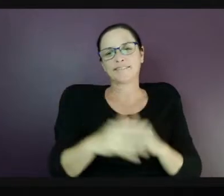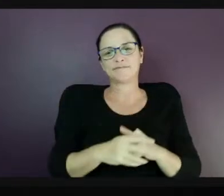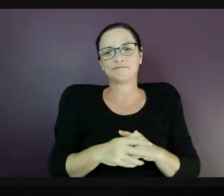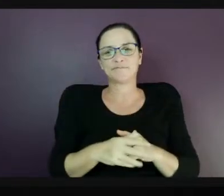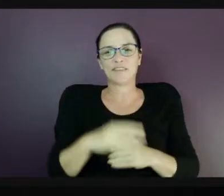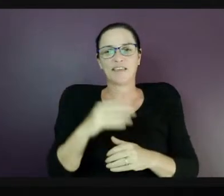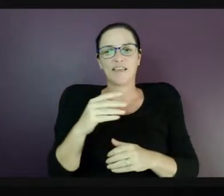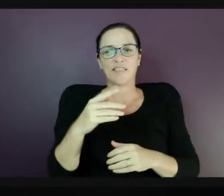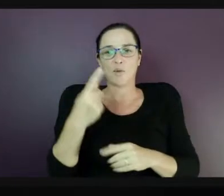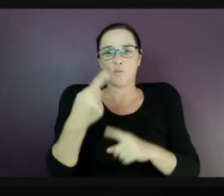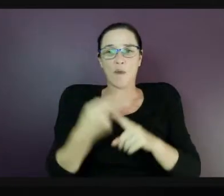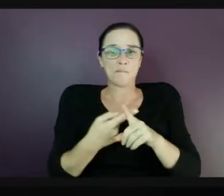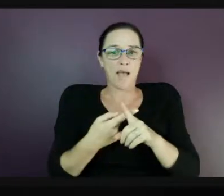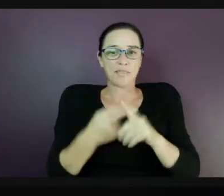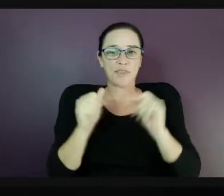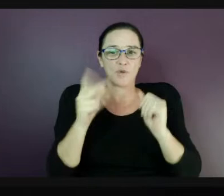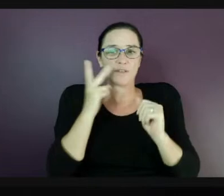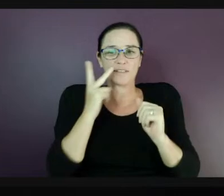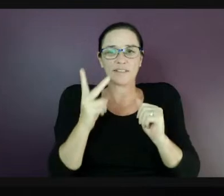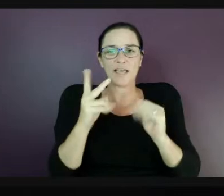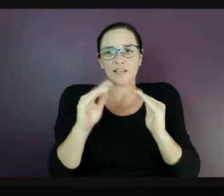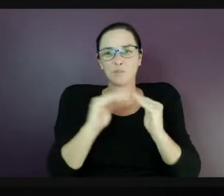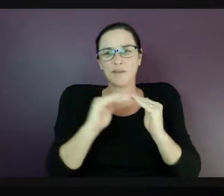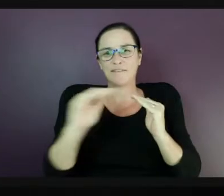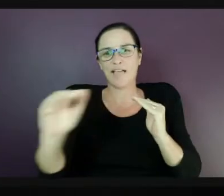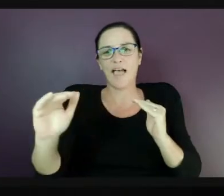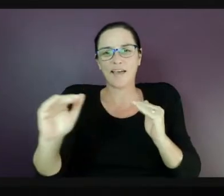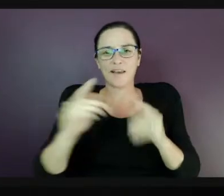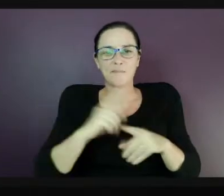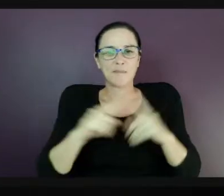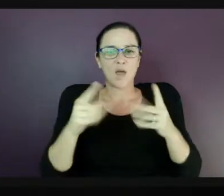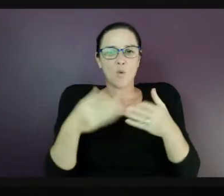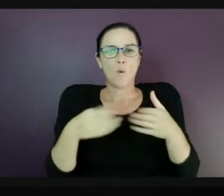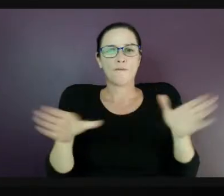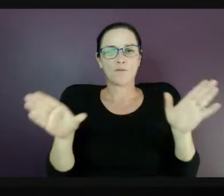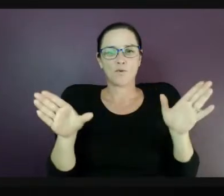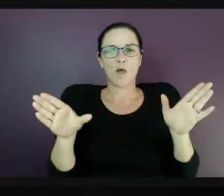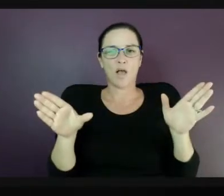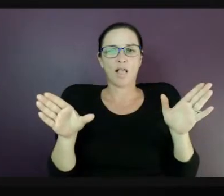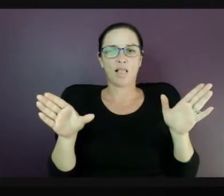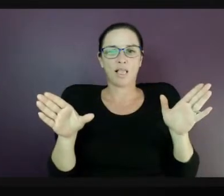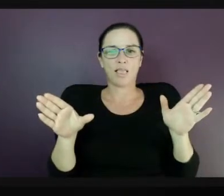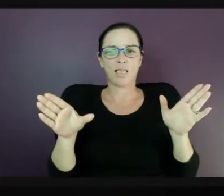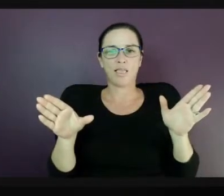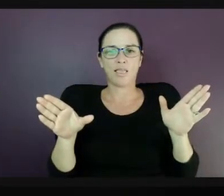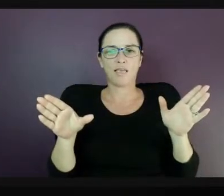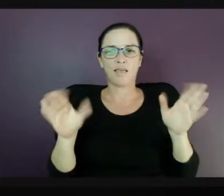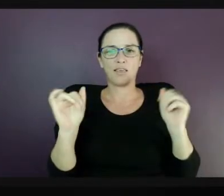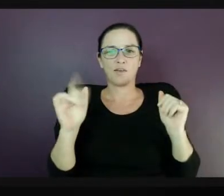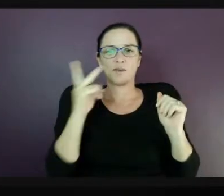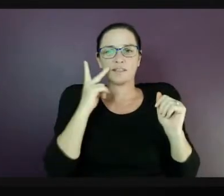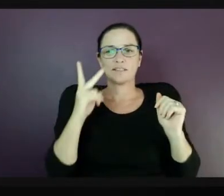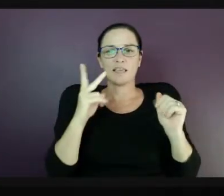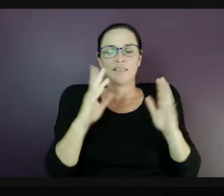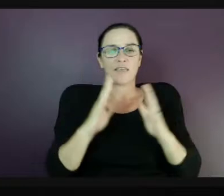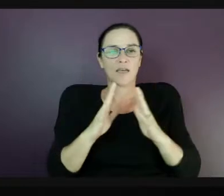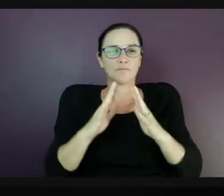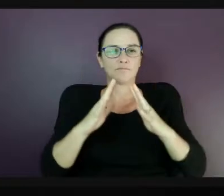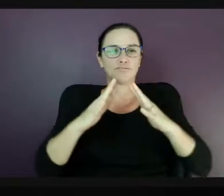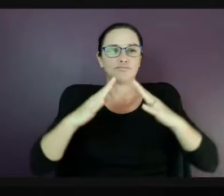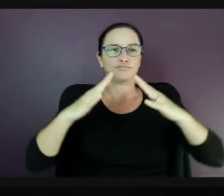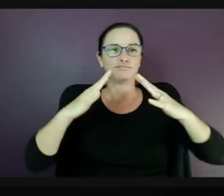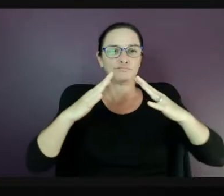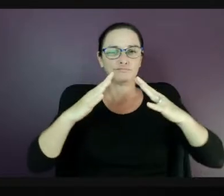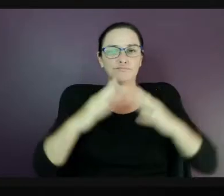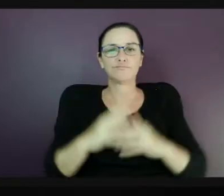month, you see that flatness here, right through there, but you see the overall longer trend of inflation. We have seen